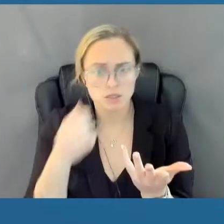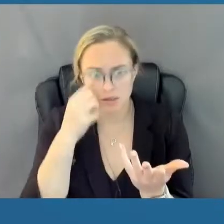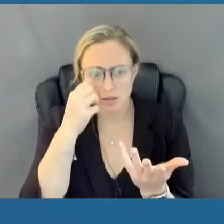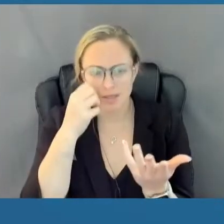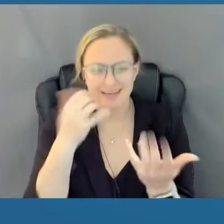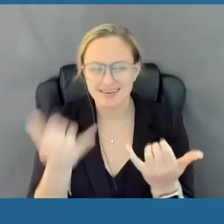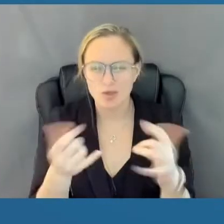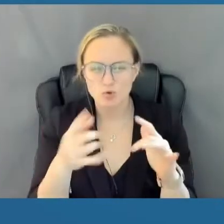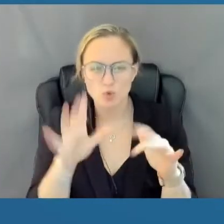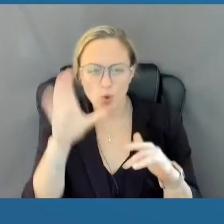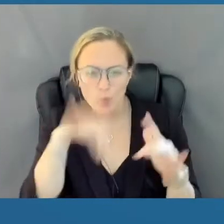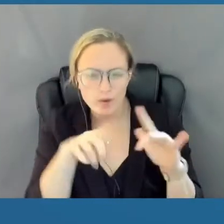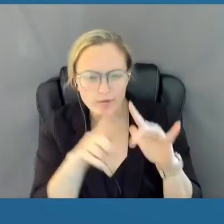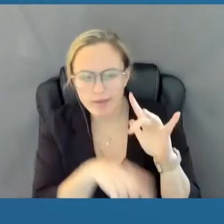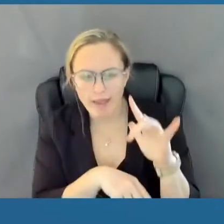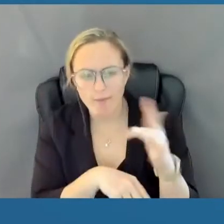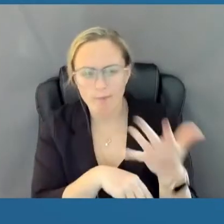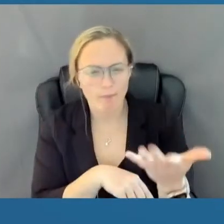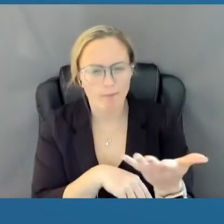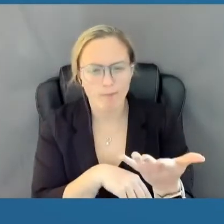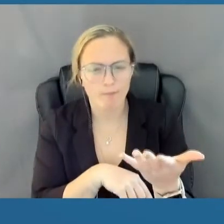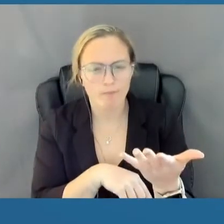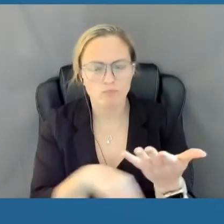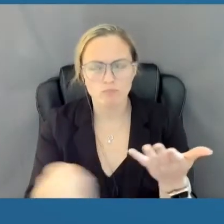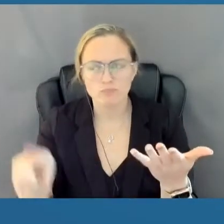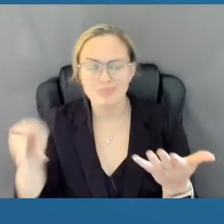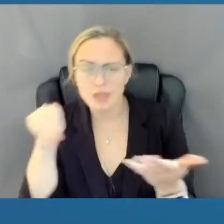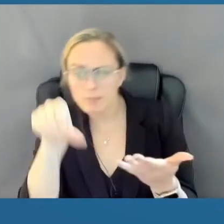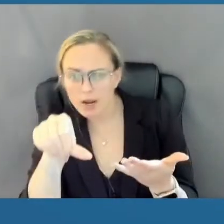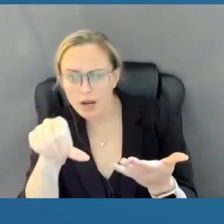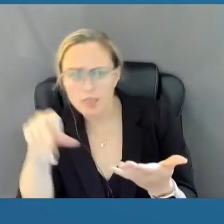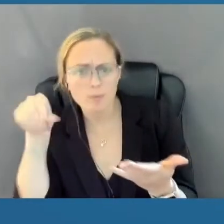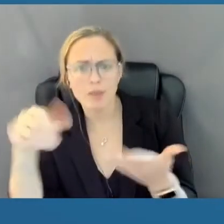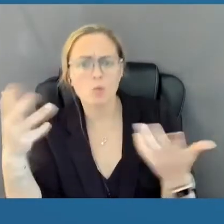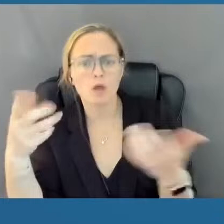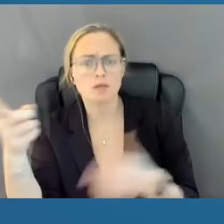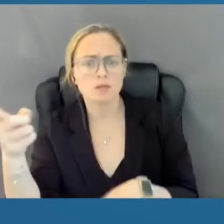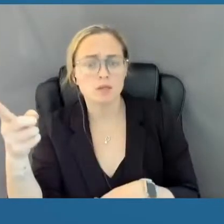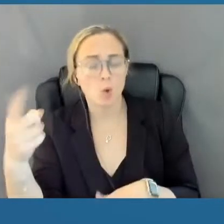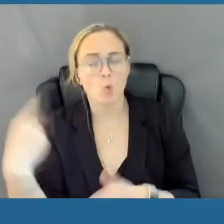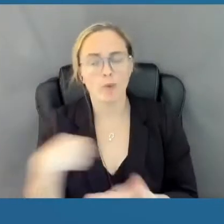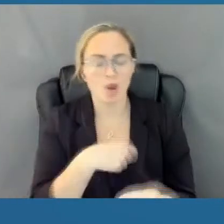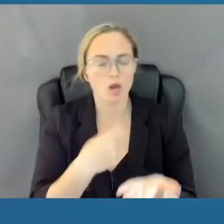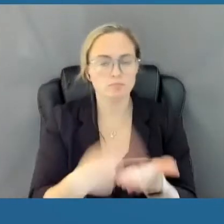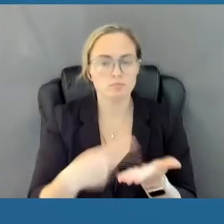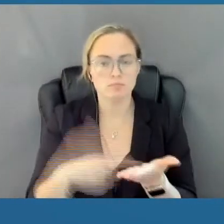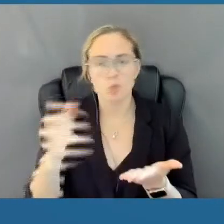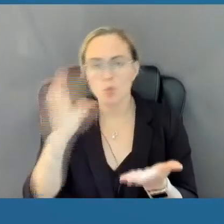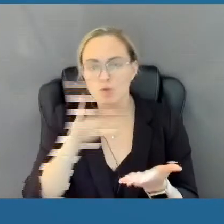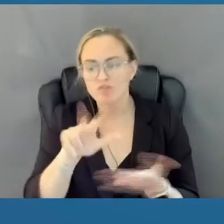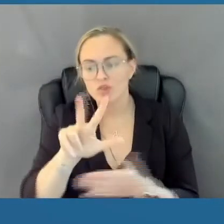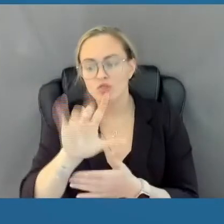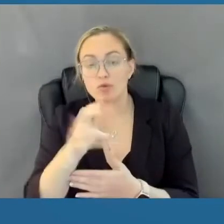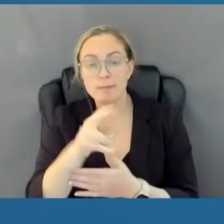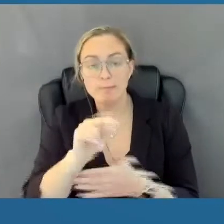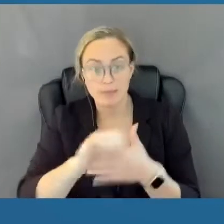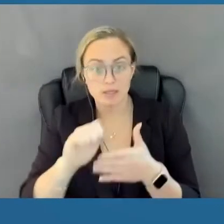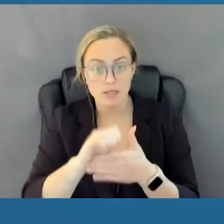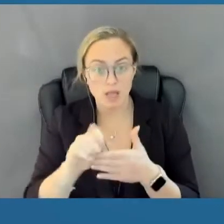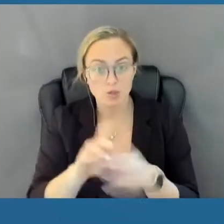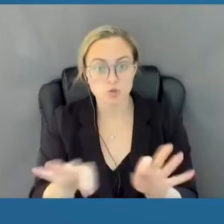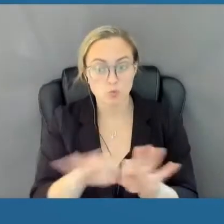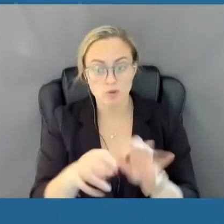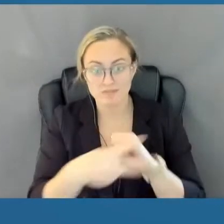that you're going to need either them to fill in? What's their contribution? We are talking, in fact, we're looking for $3 billion worth of savings